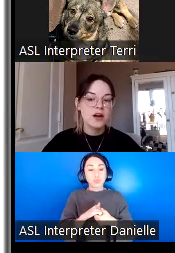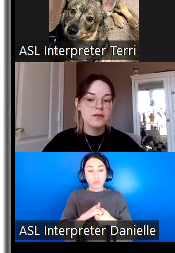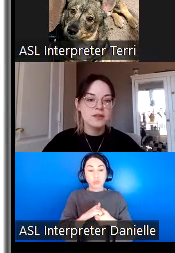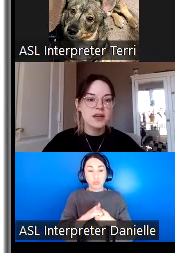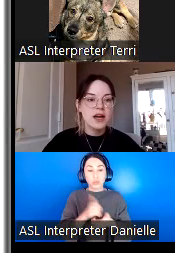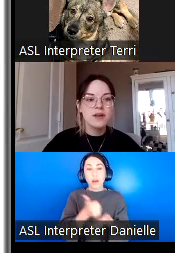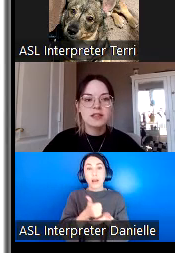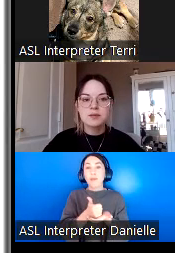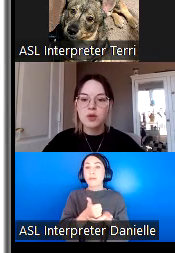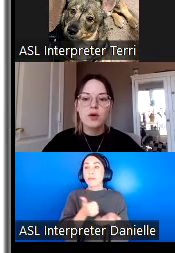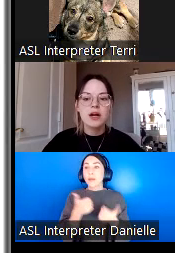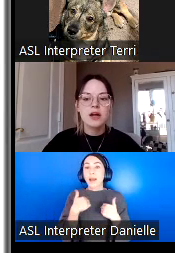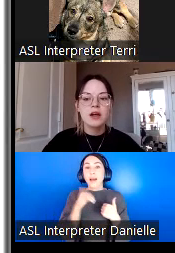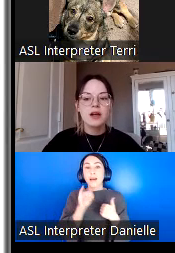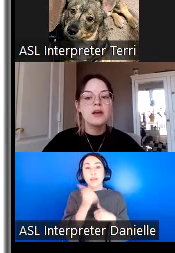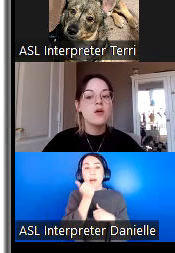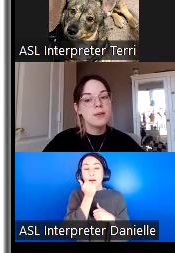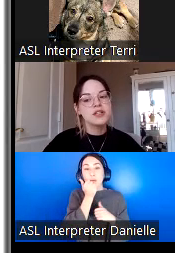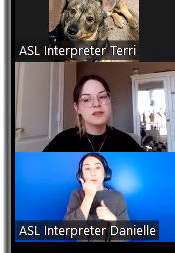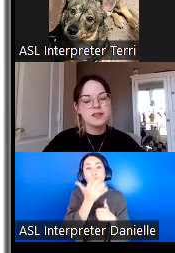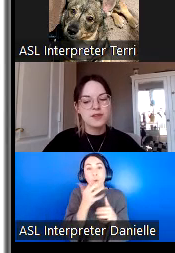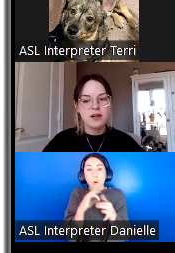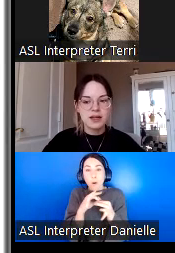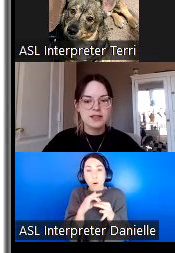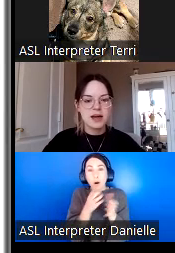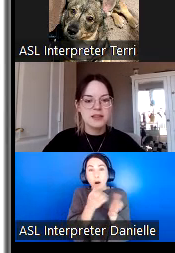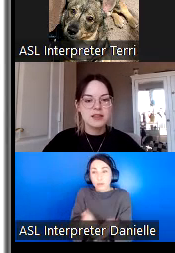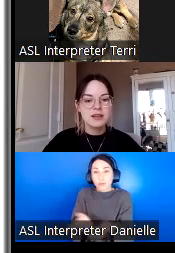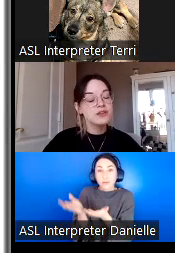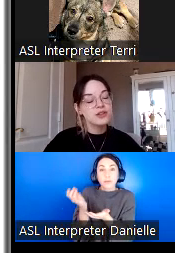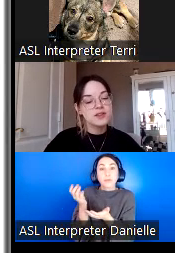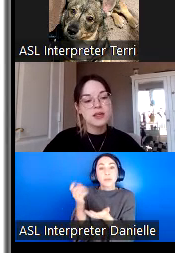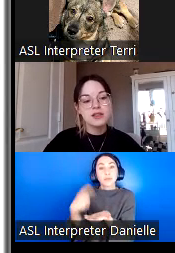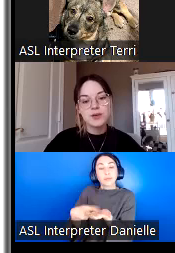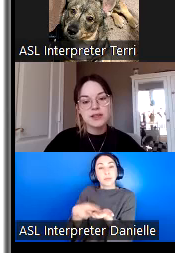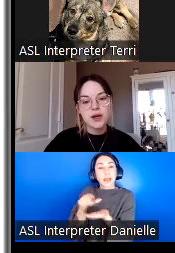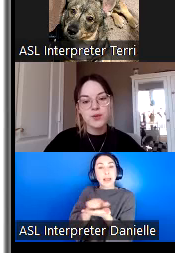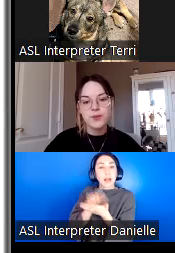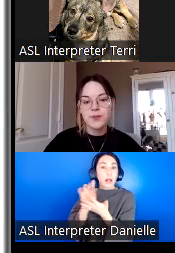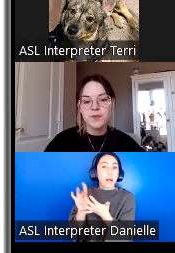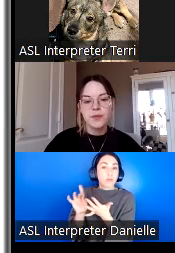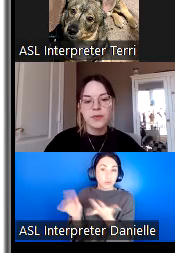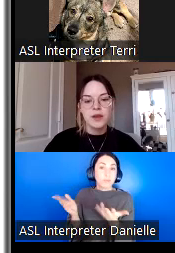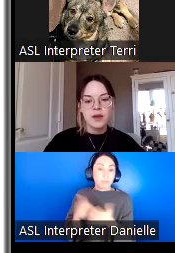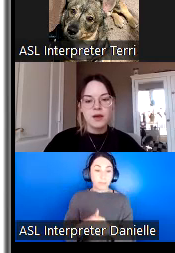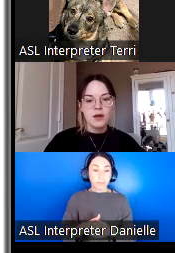warm handoffs to kind of explore legal options if the client decides that they're interested in doing so.